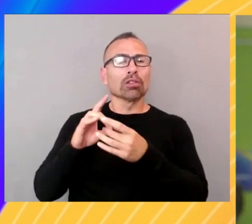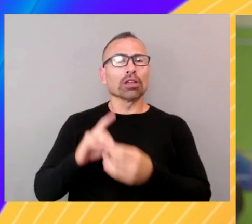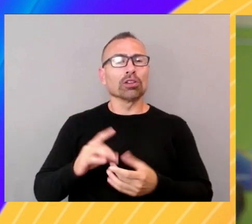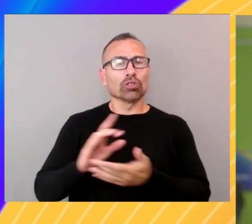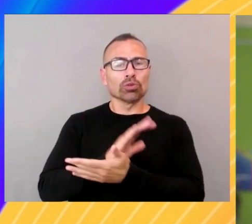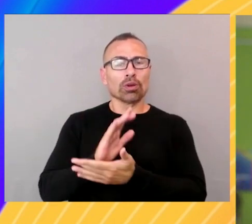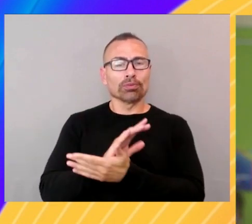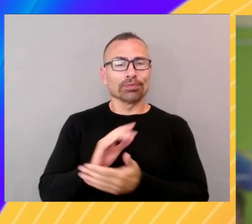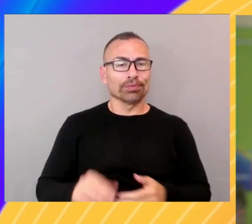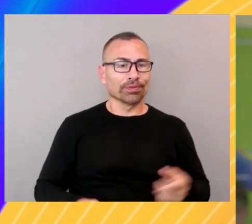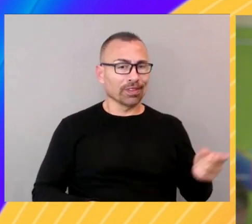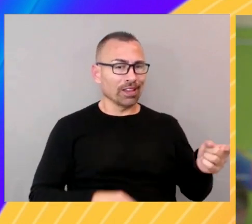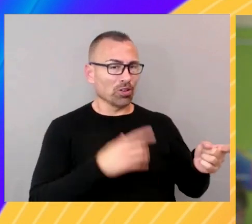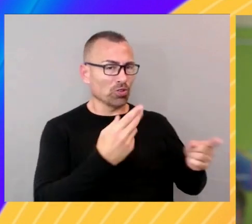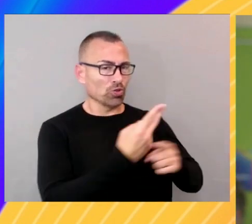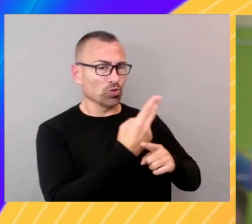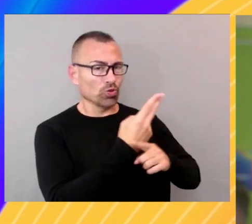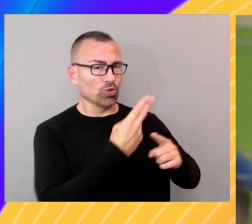Yes,